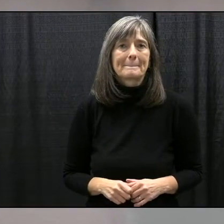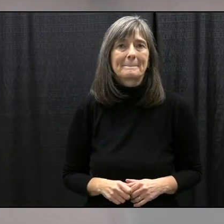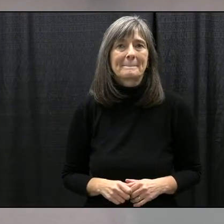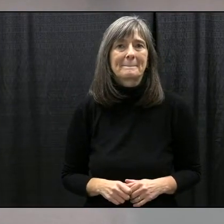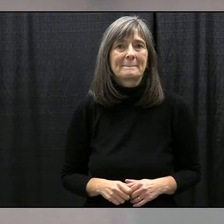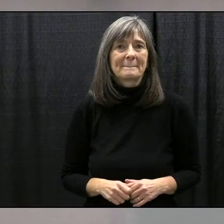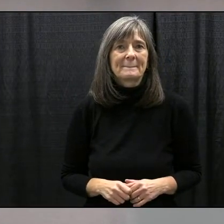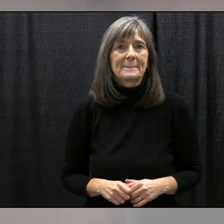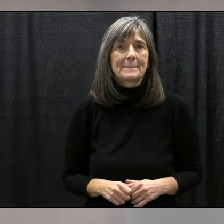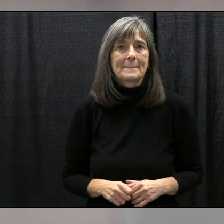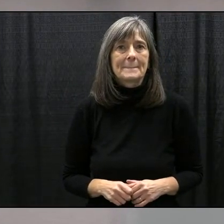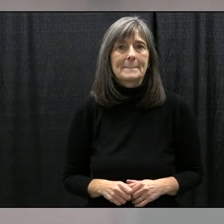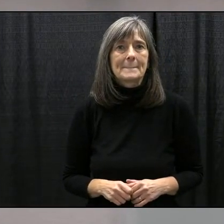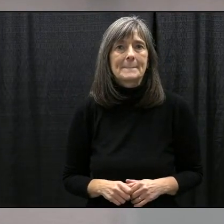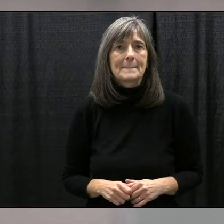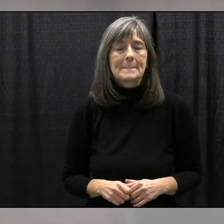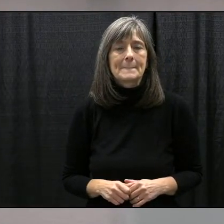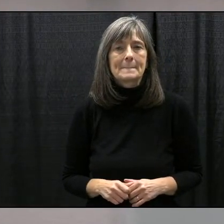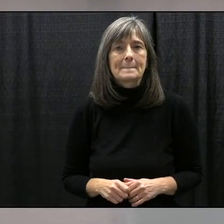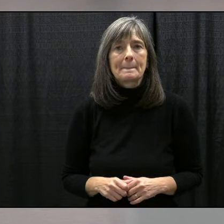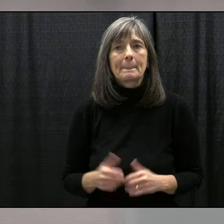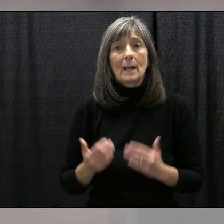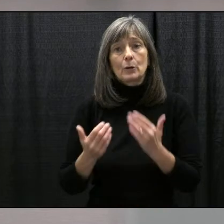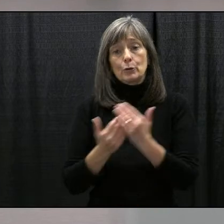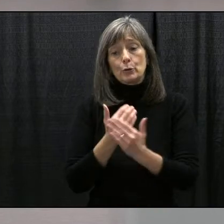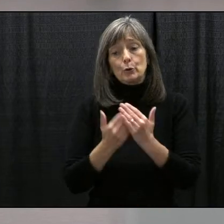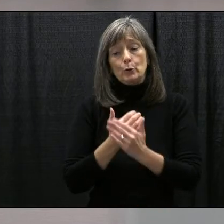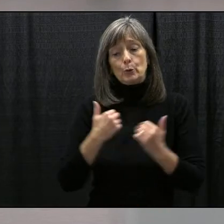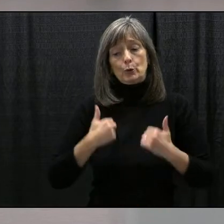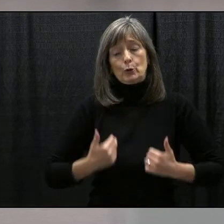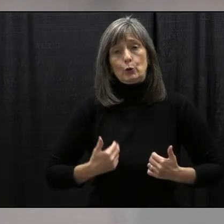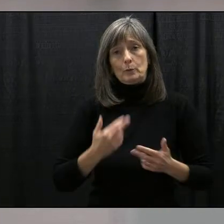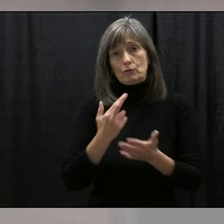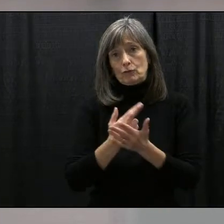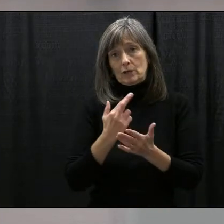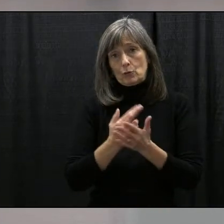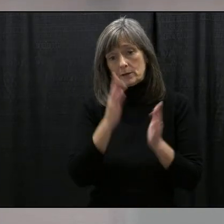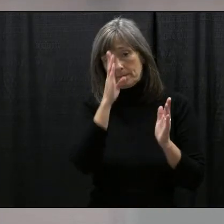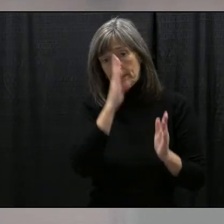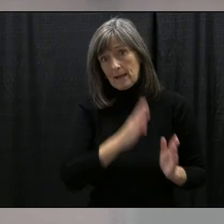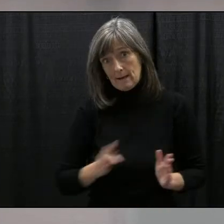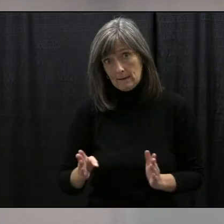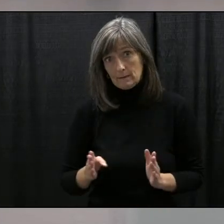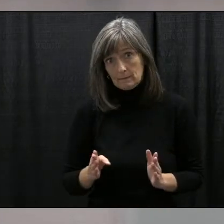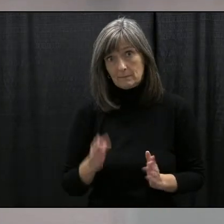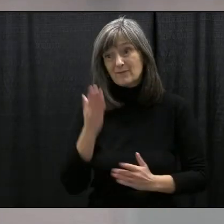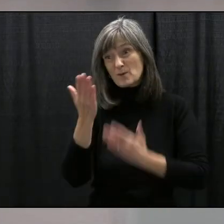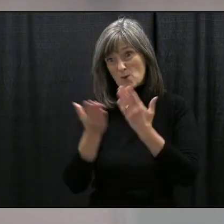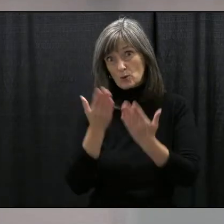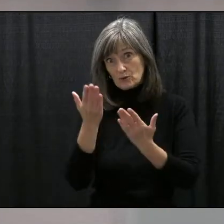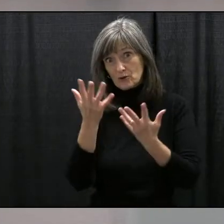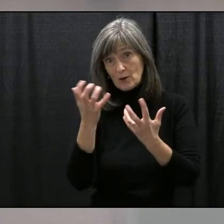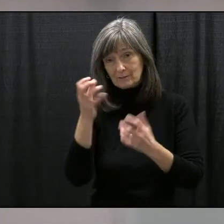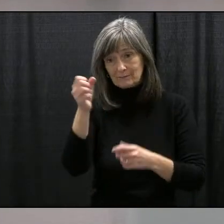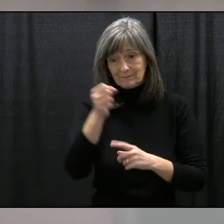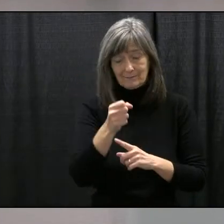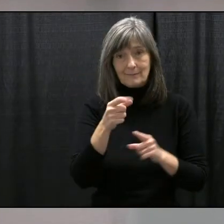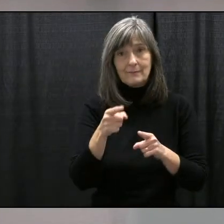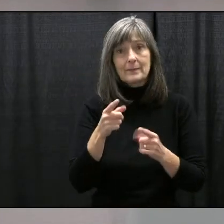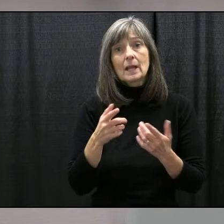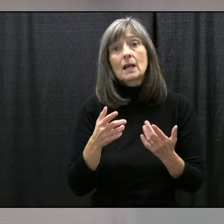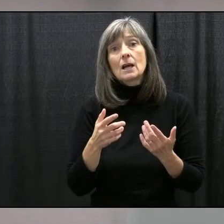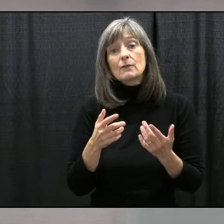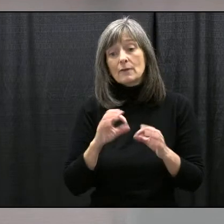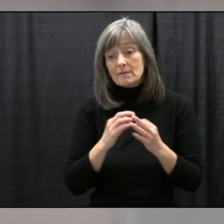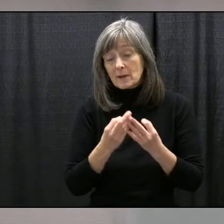Thank you. And for this new human resources plan that is going to be put in place, I'm just thinking for family physicians or